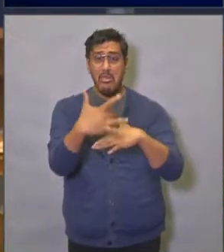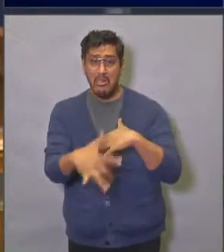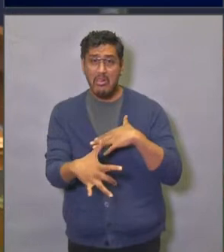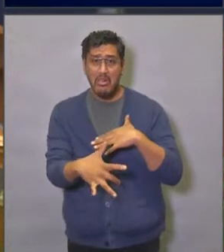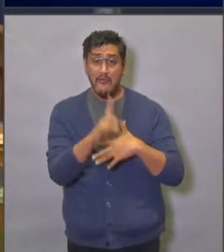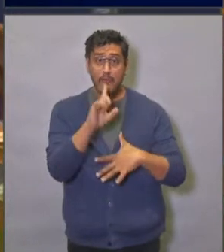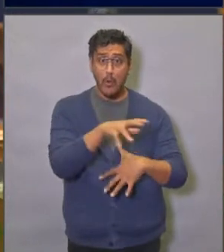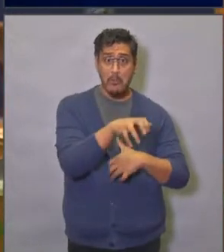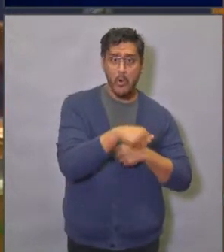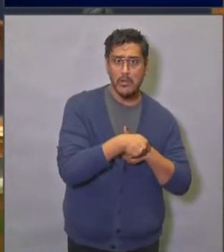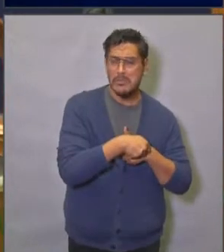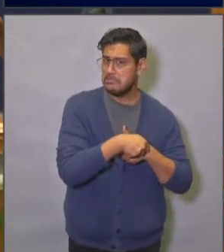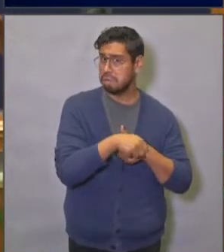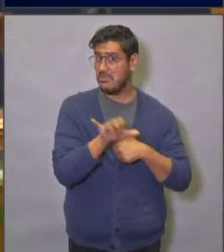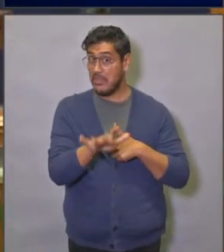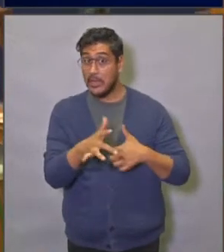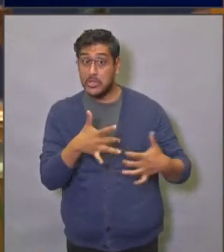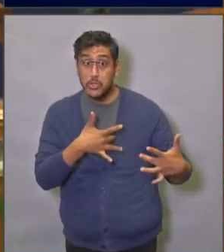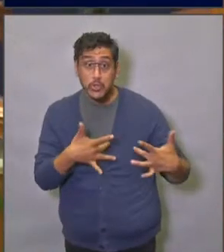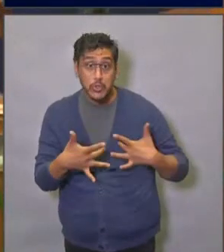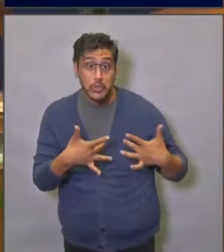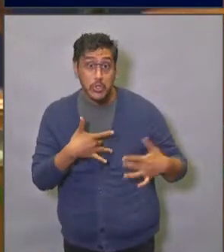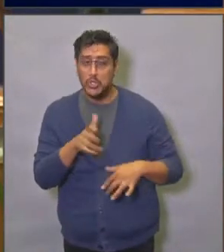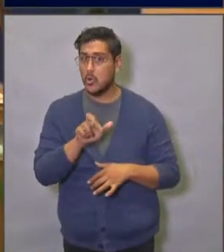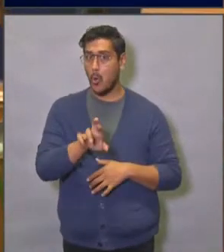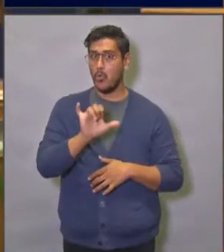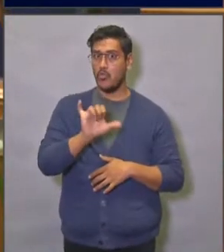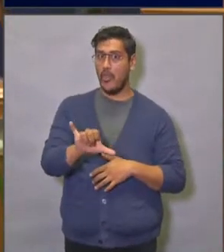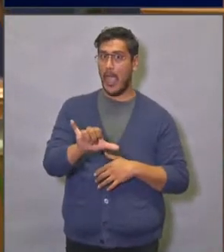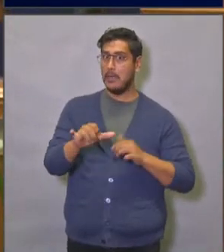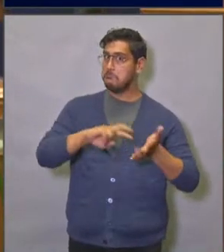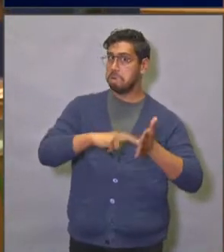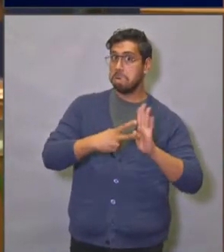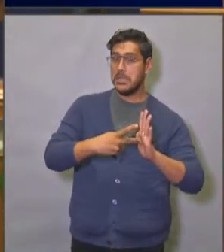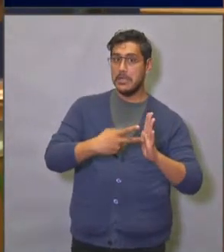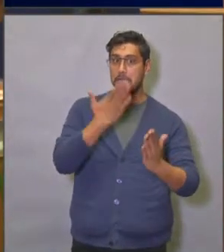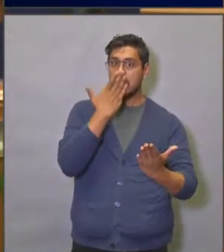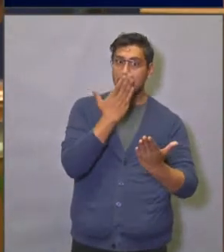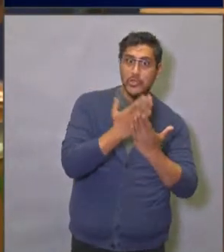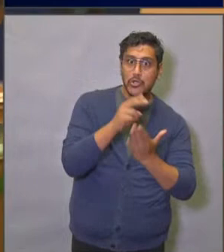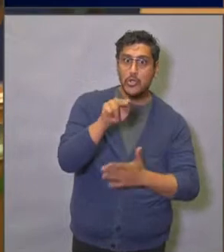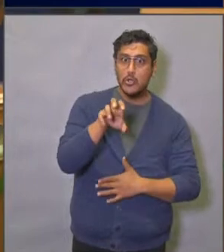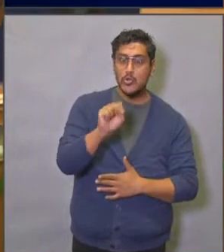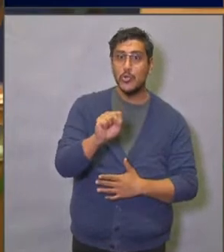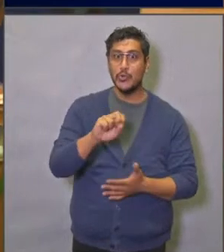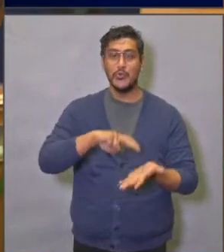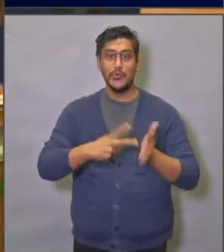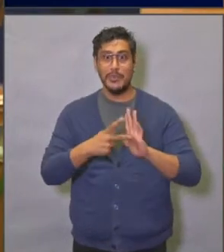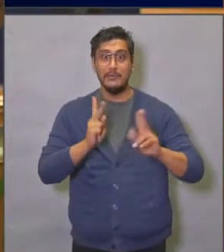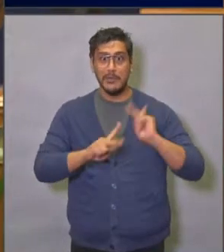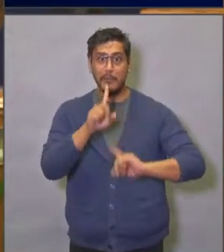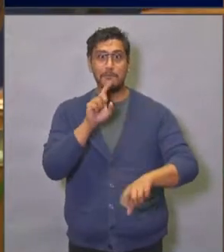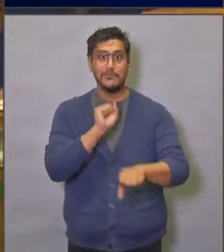that as something of concern or as a positive sign that people are kind of heeding caution.